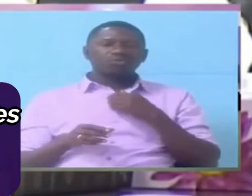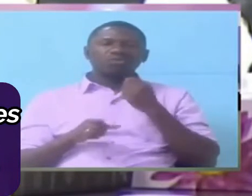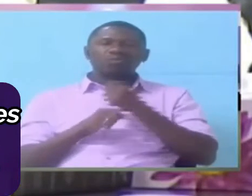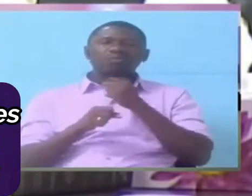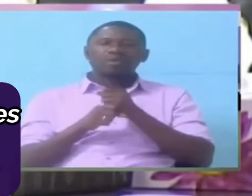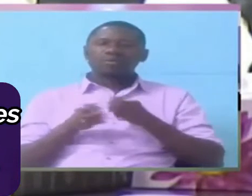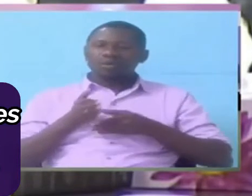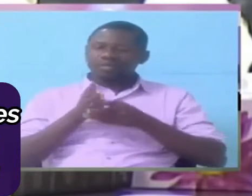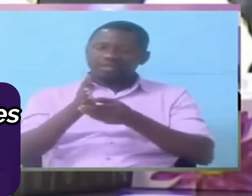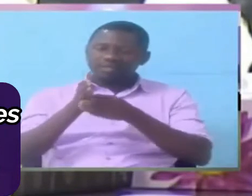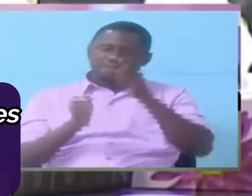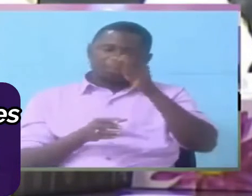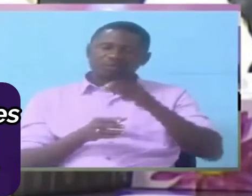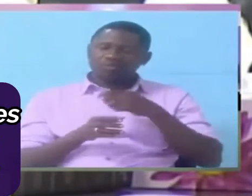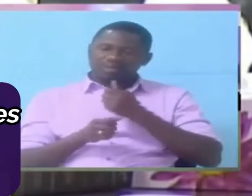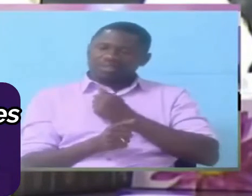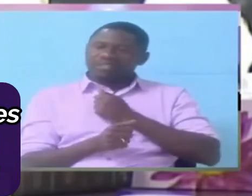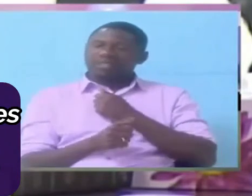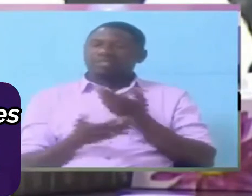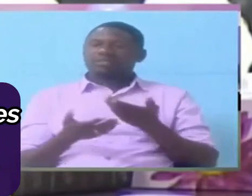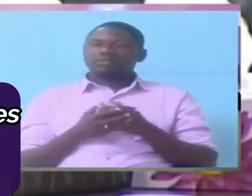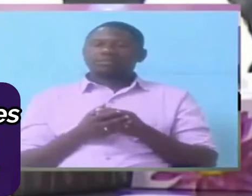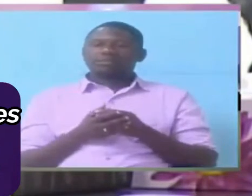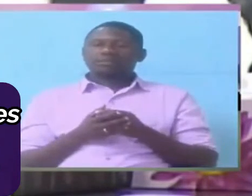We should not make our elders to become paranoid.